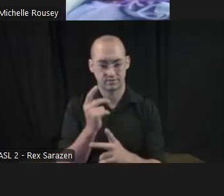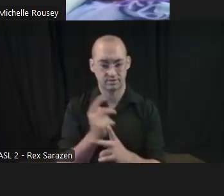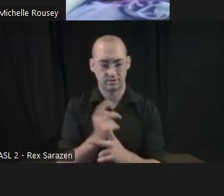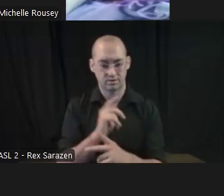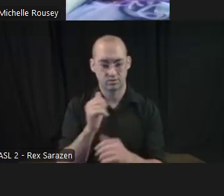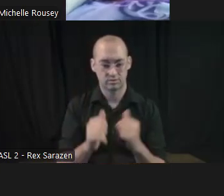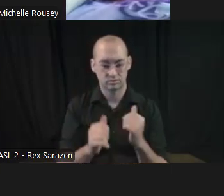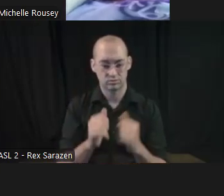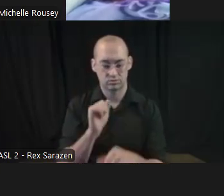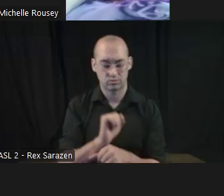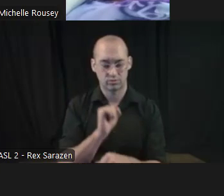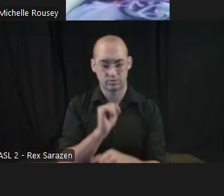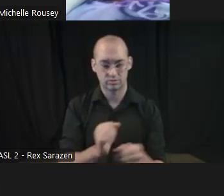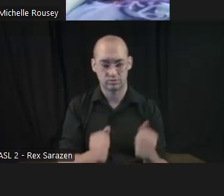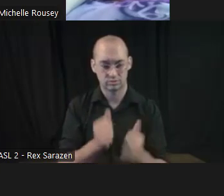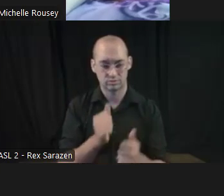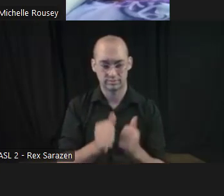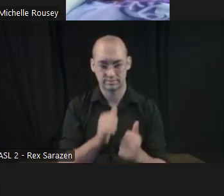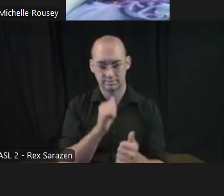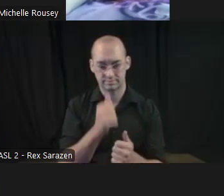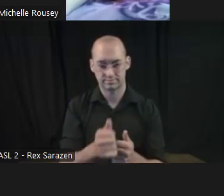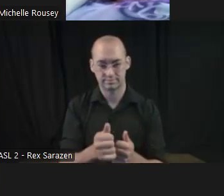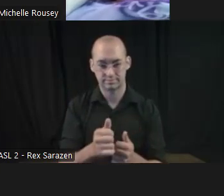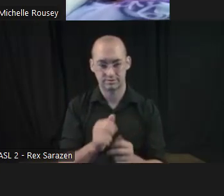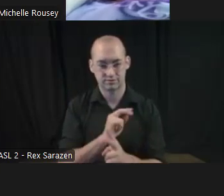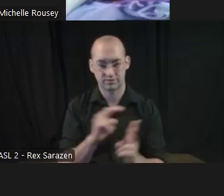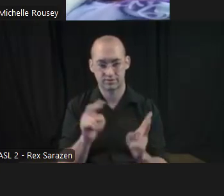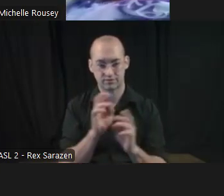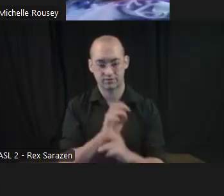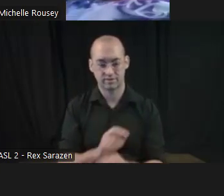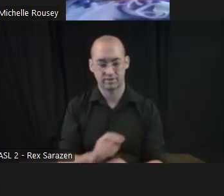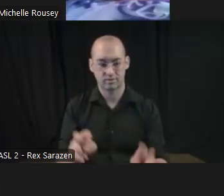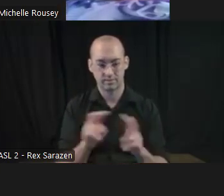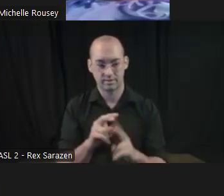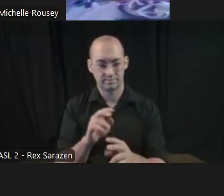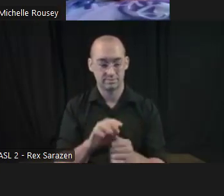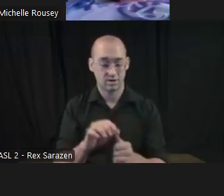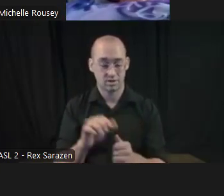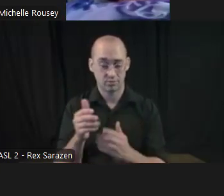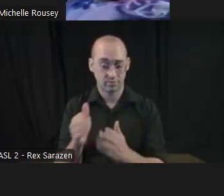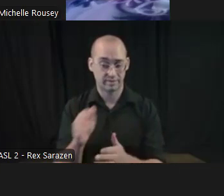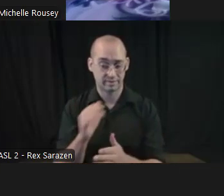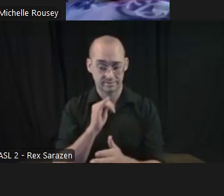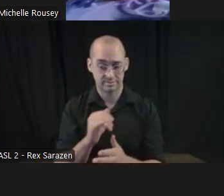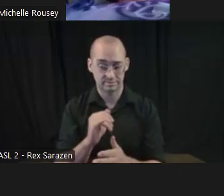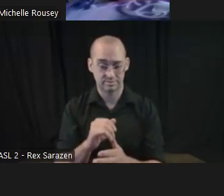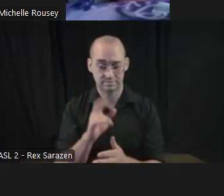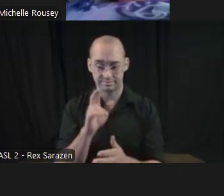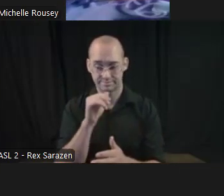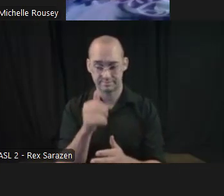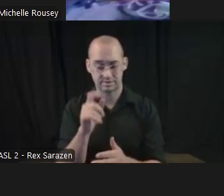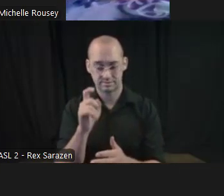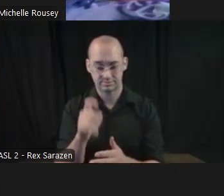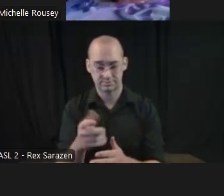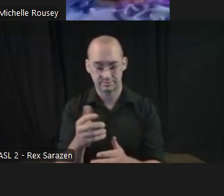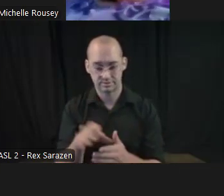and what doesn't work is so valuable. Because otherwise, what we're going to have unintended consequences